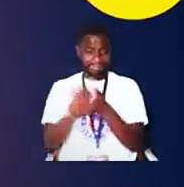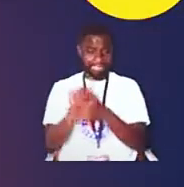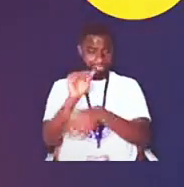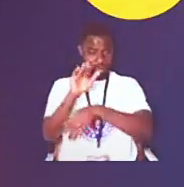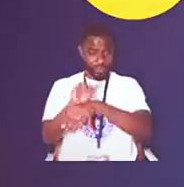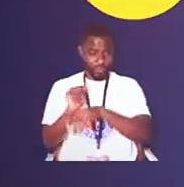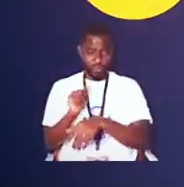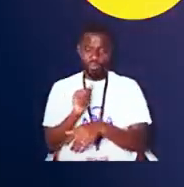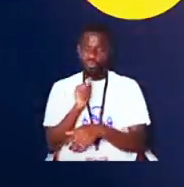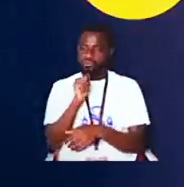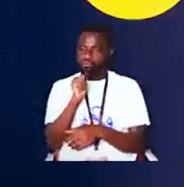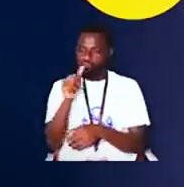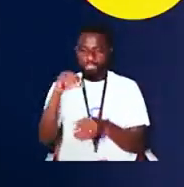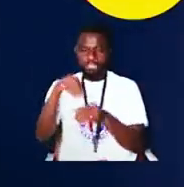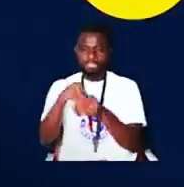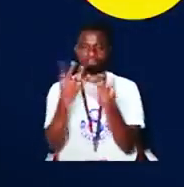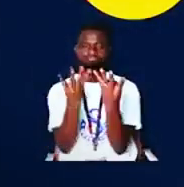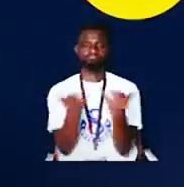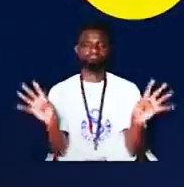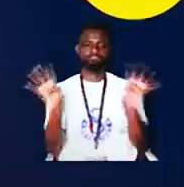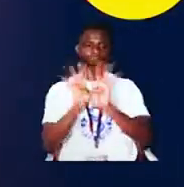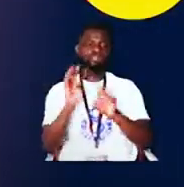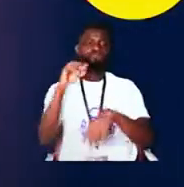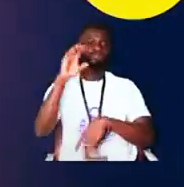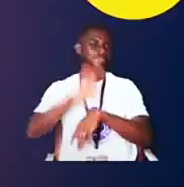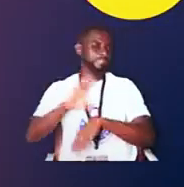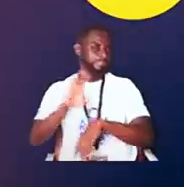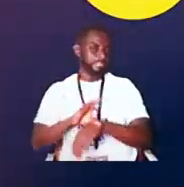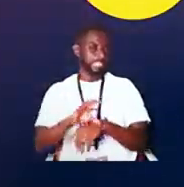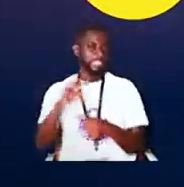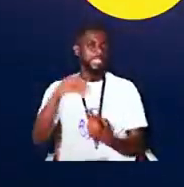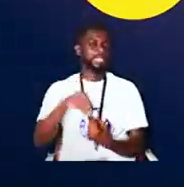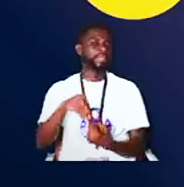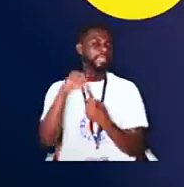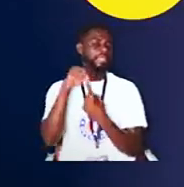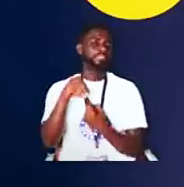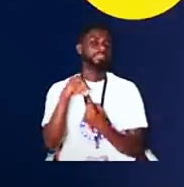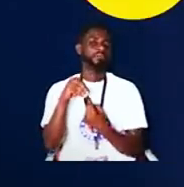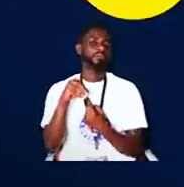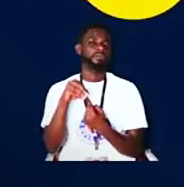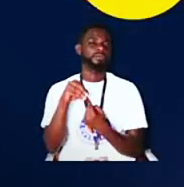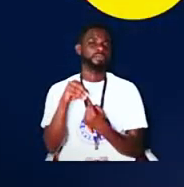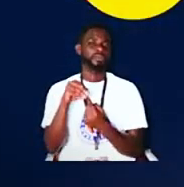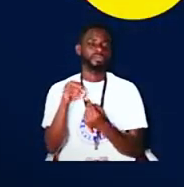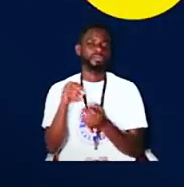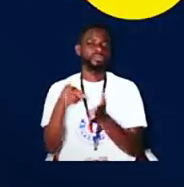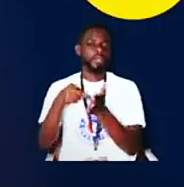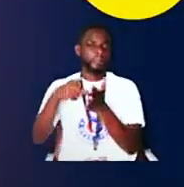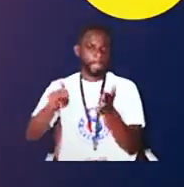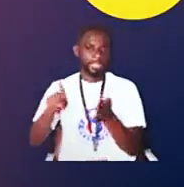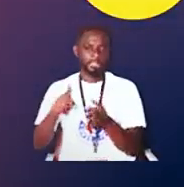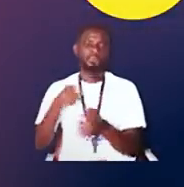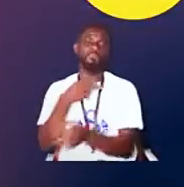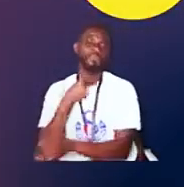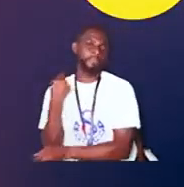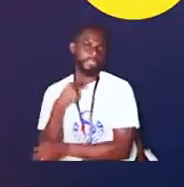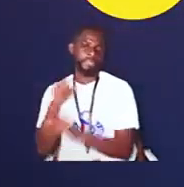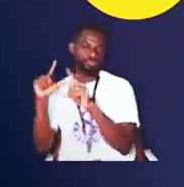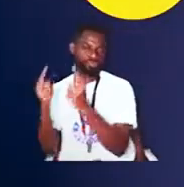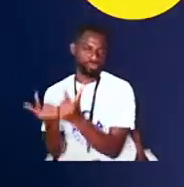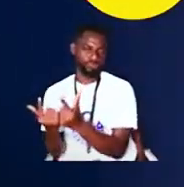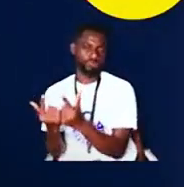the four walls of the church, except you are part of the clergy, this group.